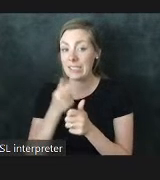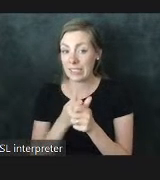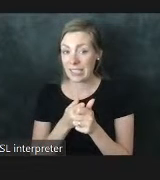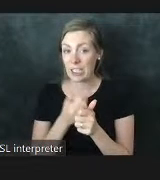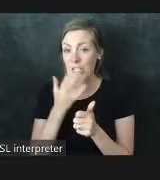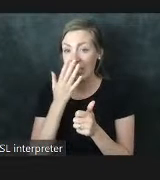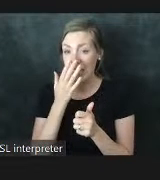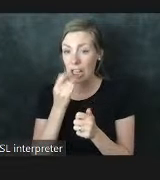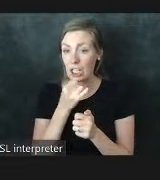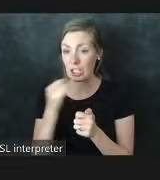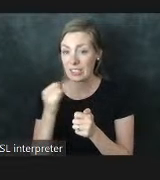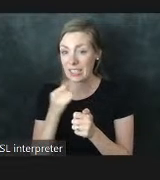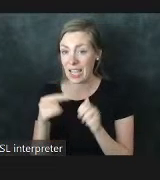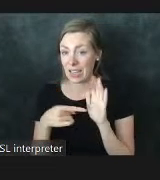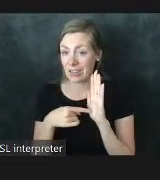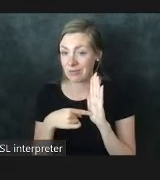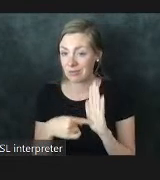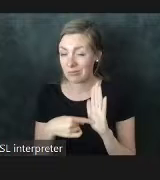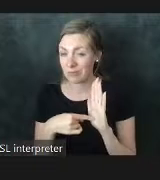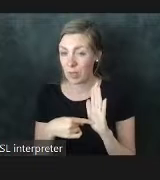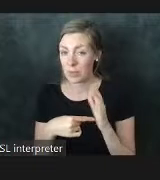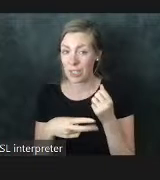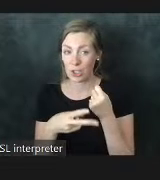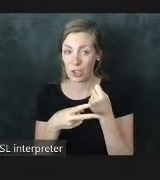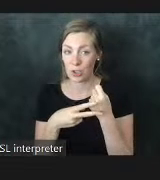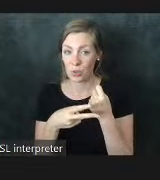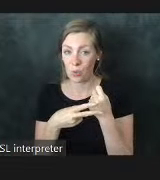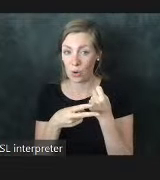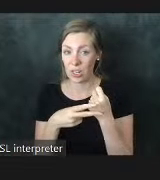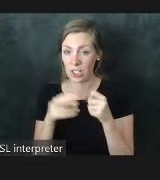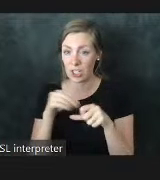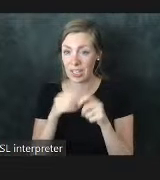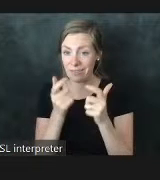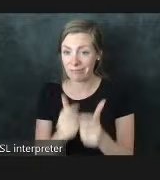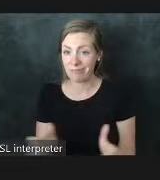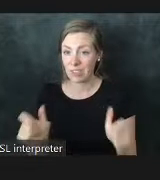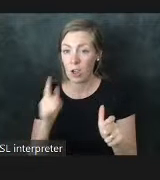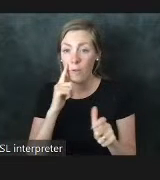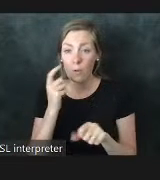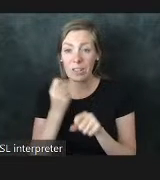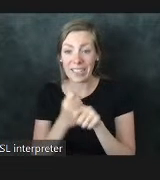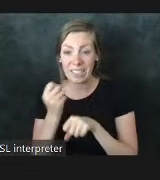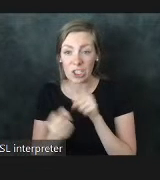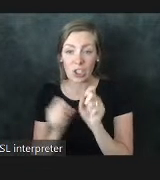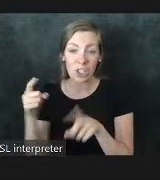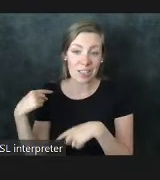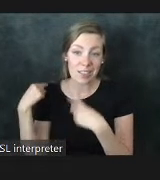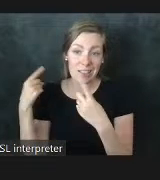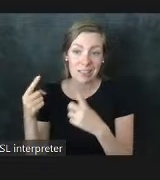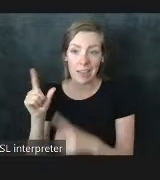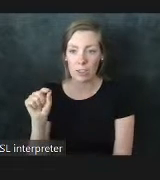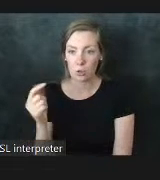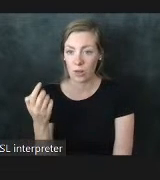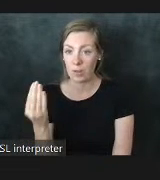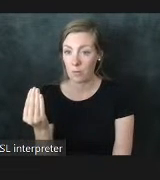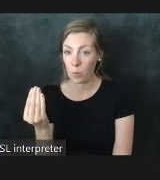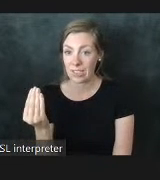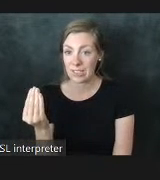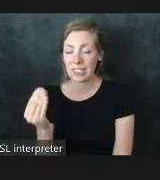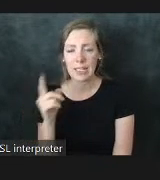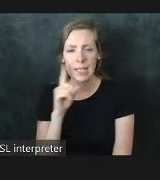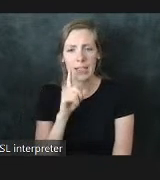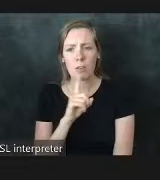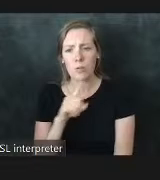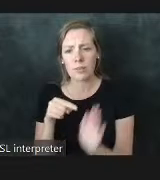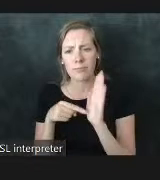lines represents Cada uno the storage in the reservoir for each year al since 2015. almacenado I think it really illustrates